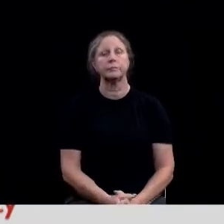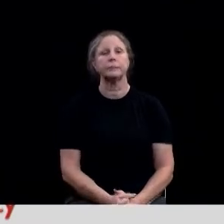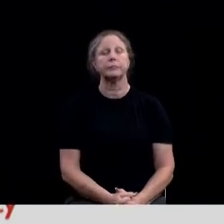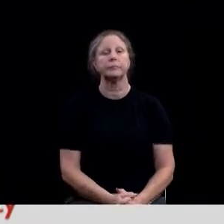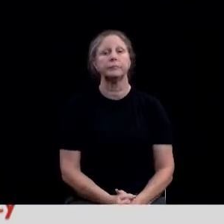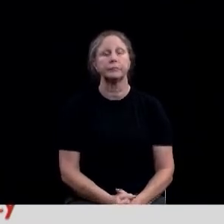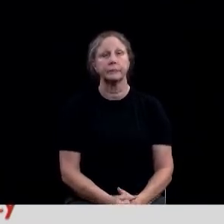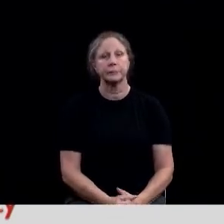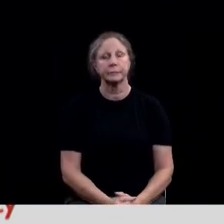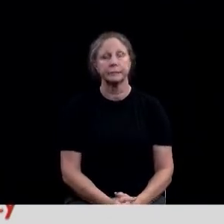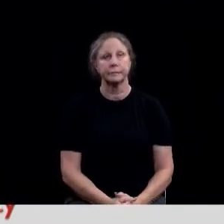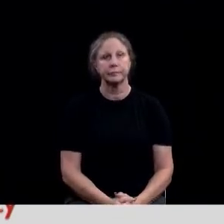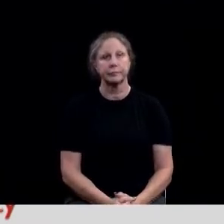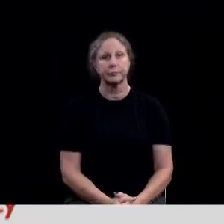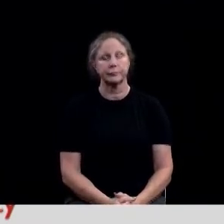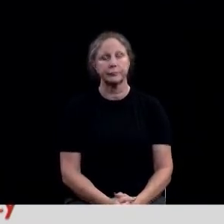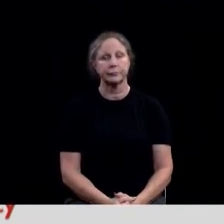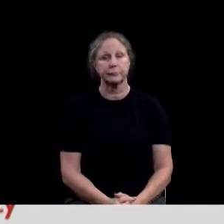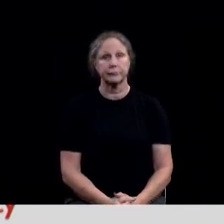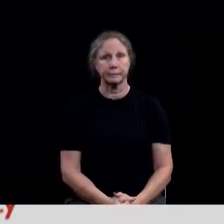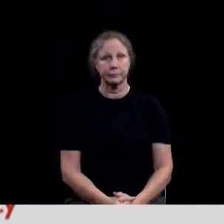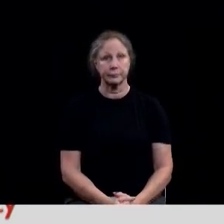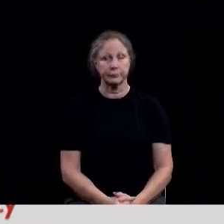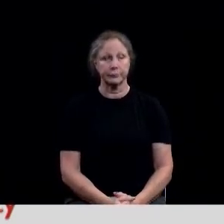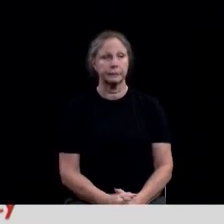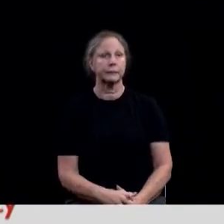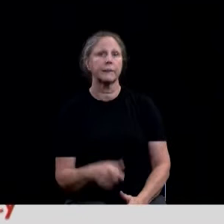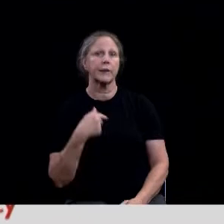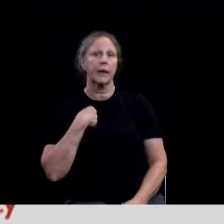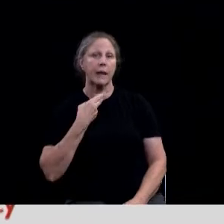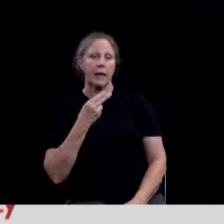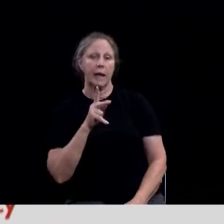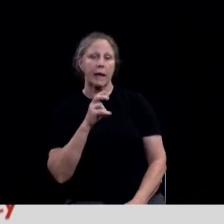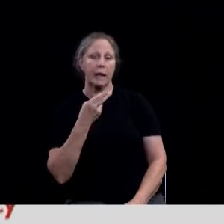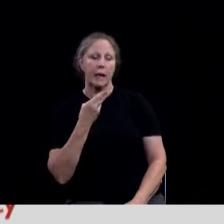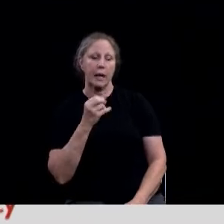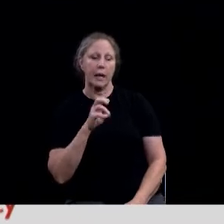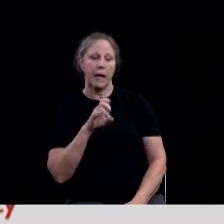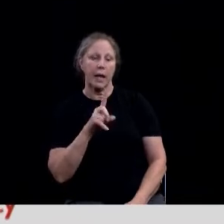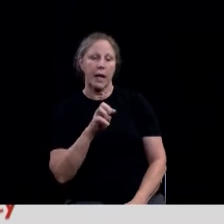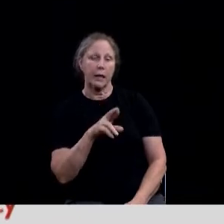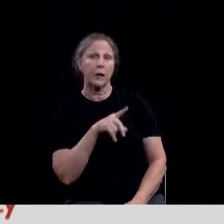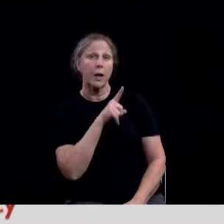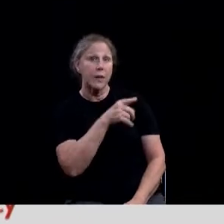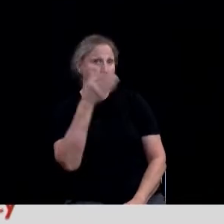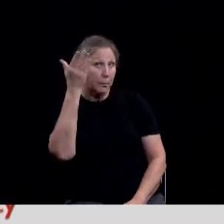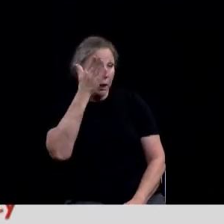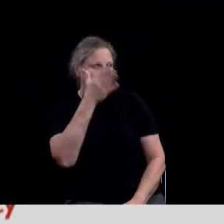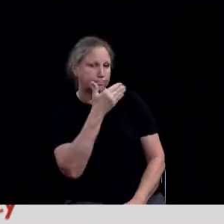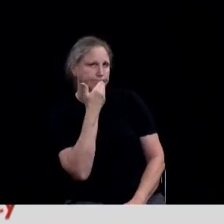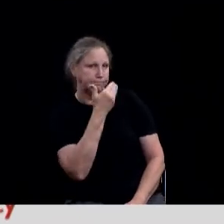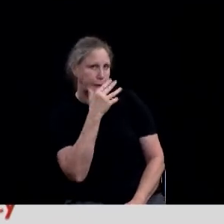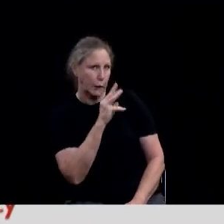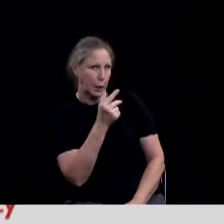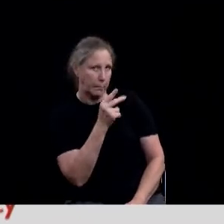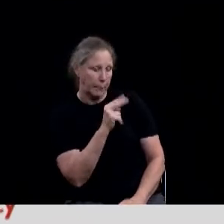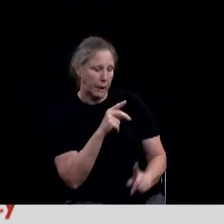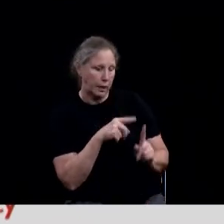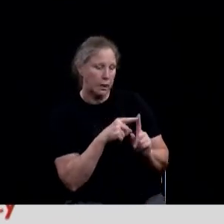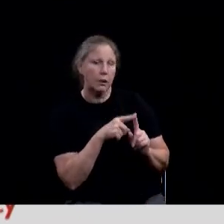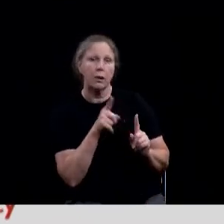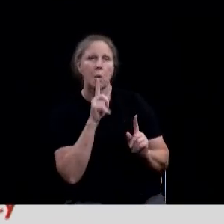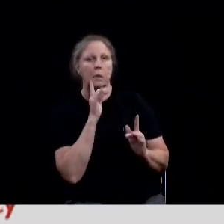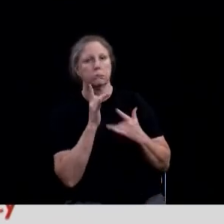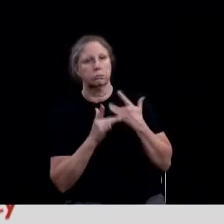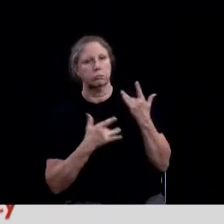Hey, Megan, this is Hector. I also want to thank you for the presentation. It's very exciting to me to see